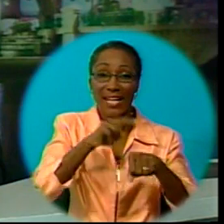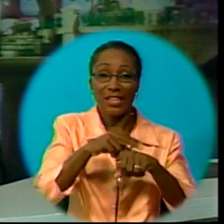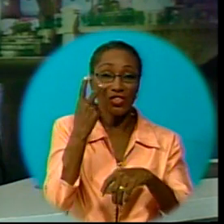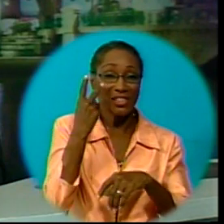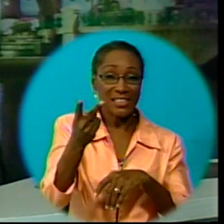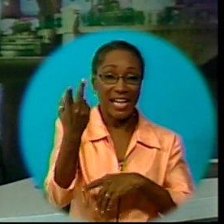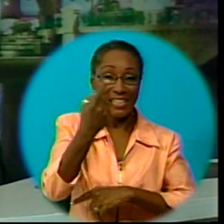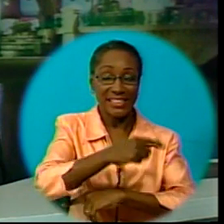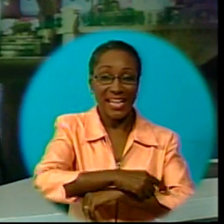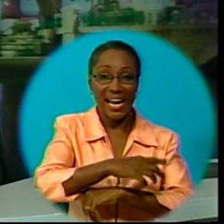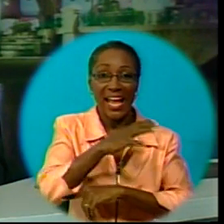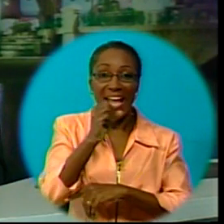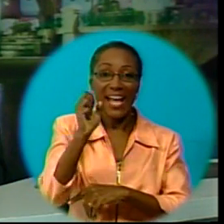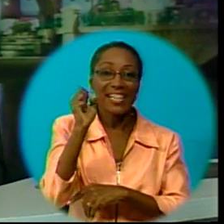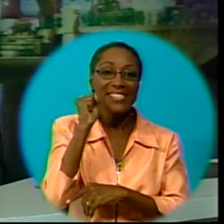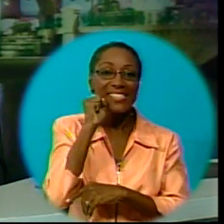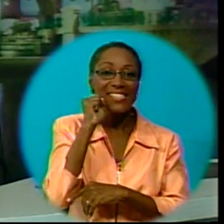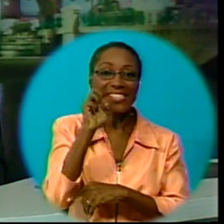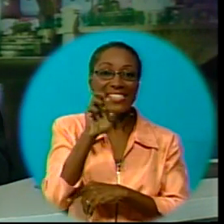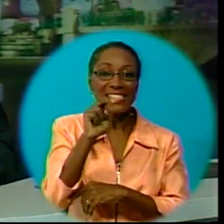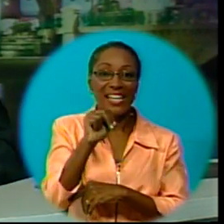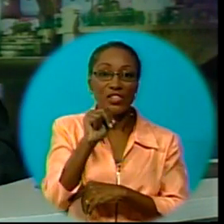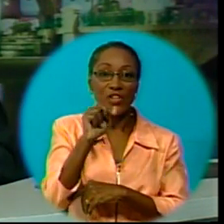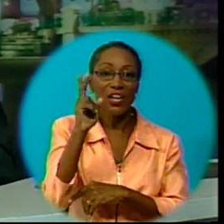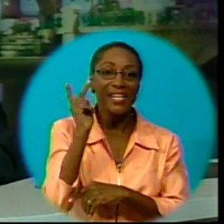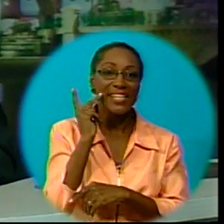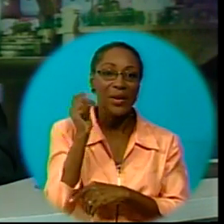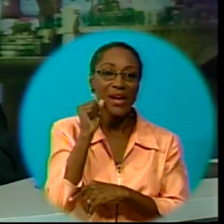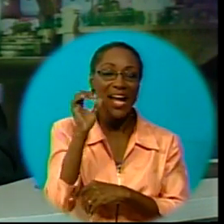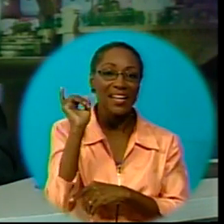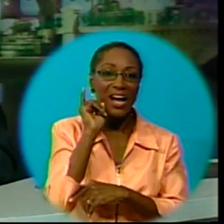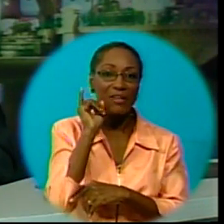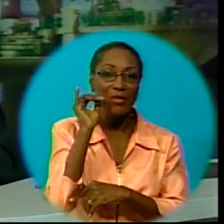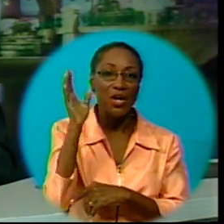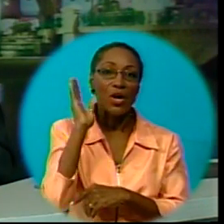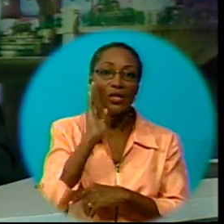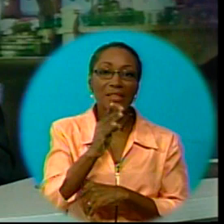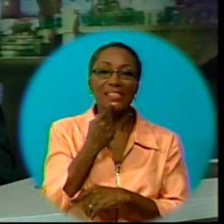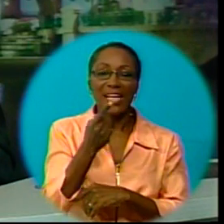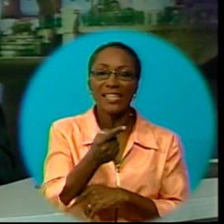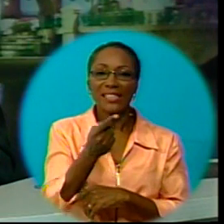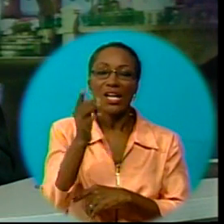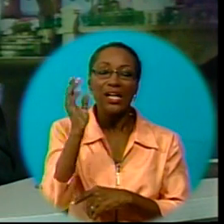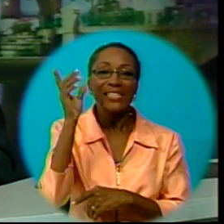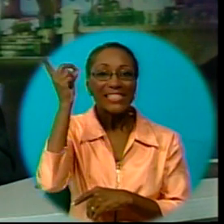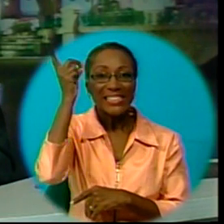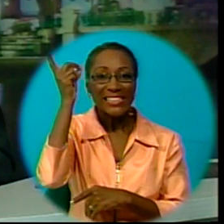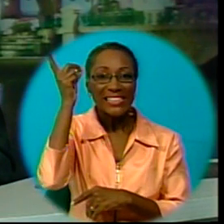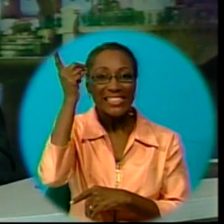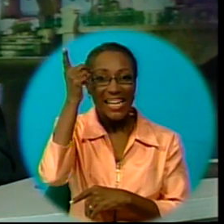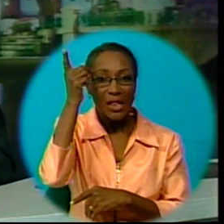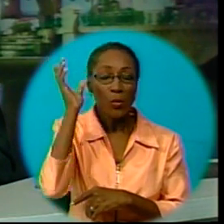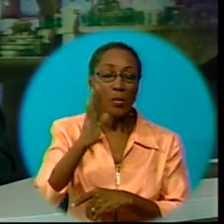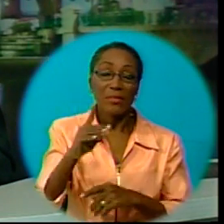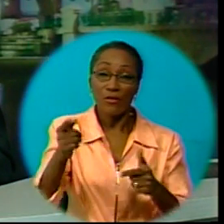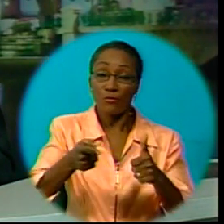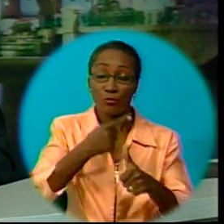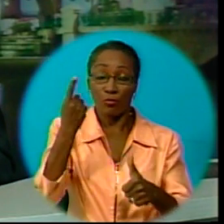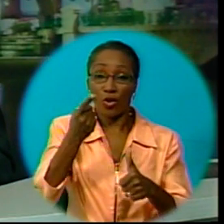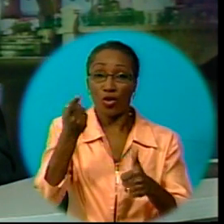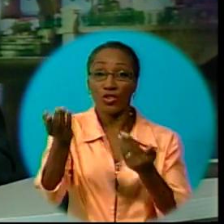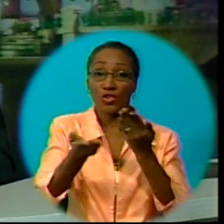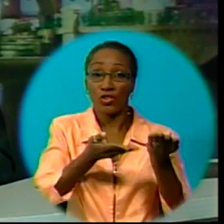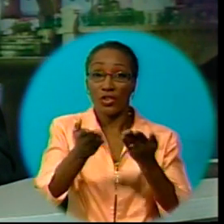Senator Carrie Ann Eiffel, says Dylan will be the first service dog to come to Barbados, and it will be used to introduce the use of service animals